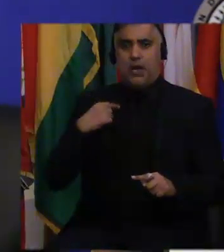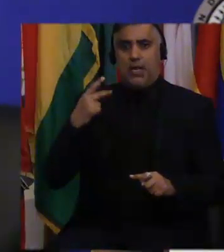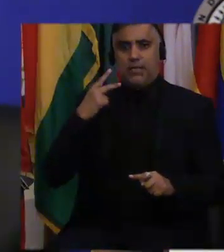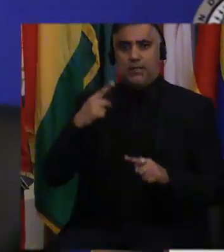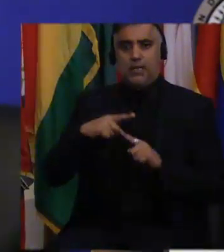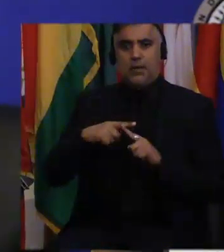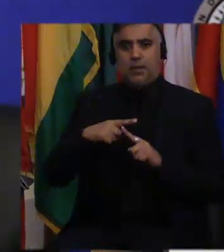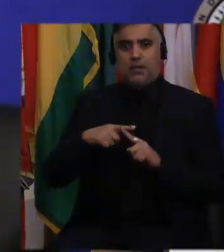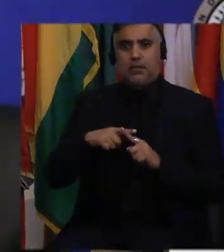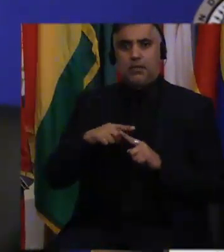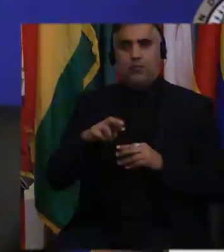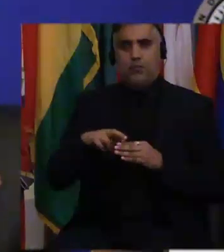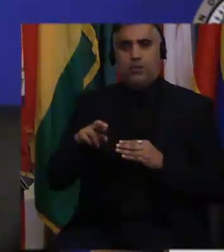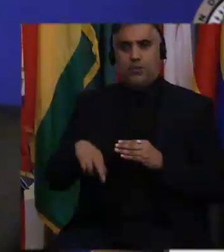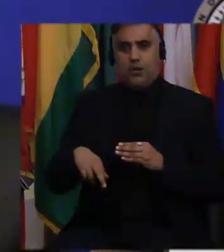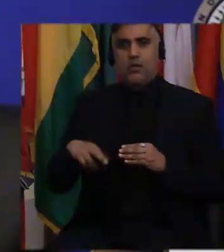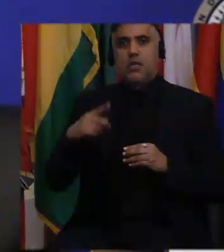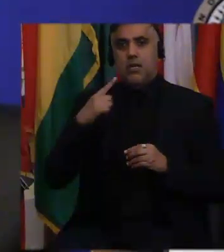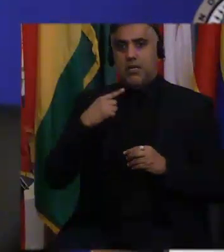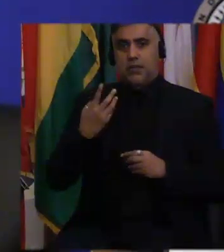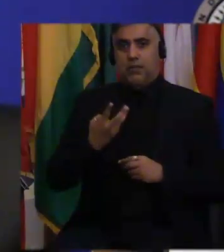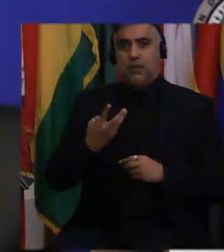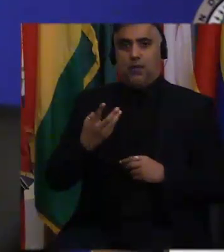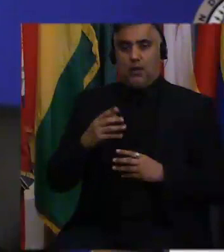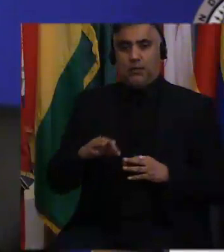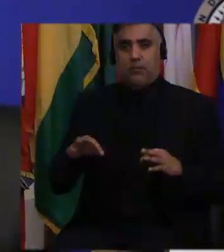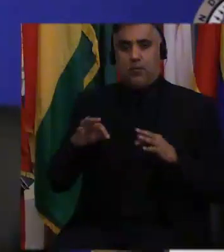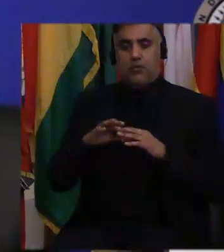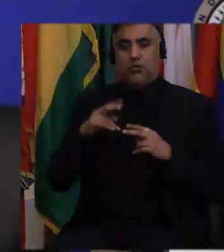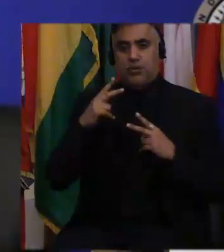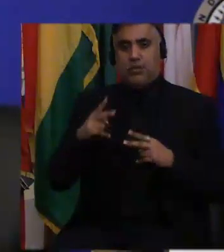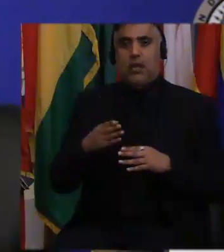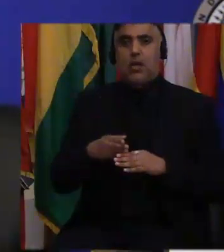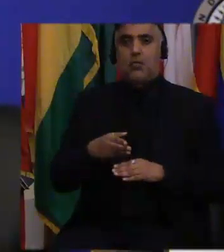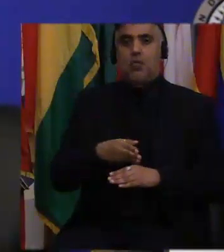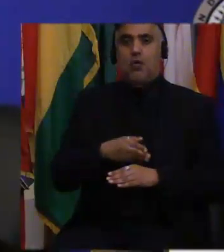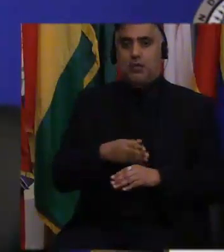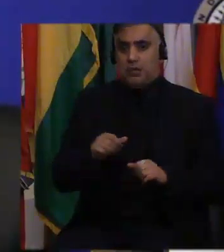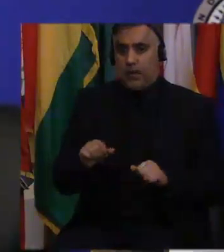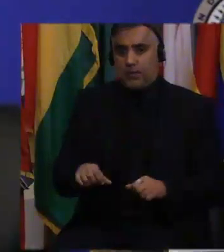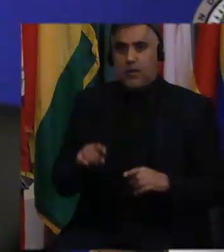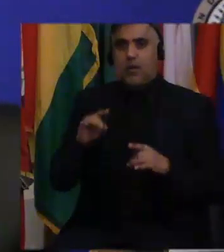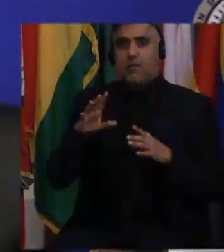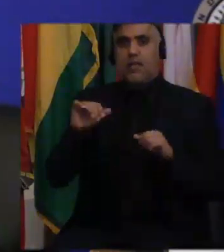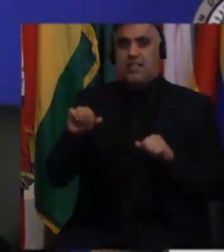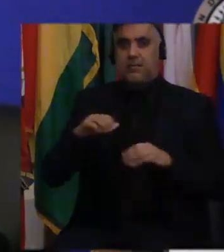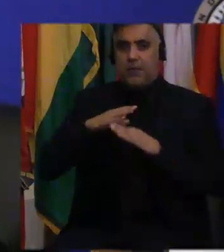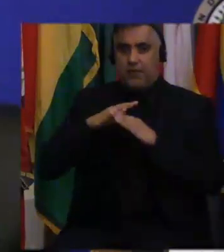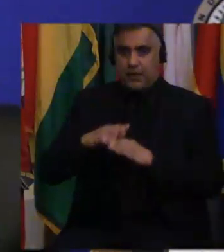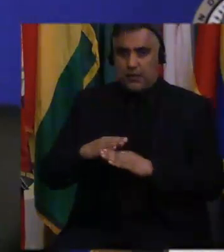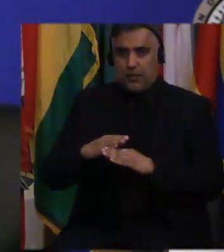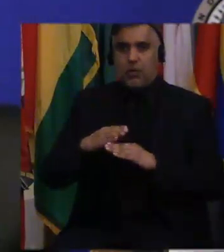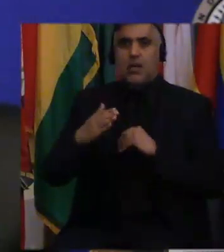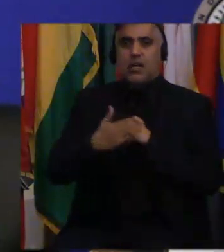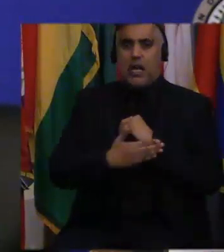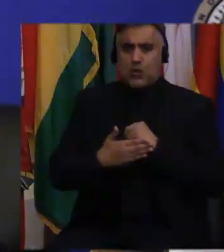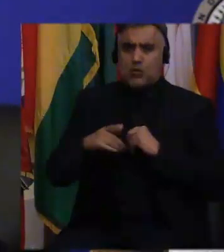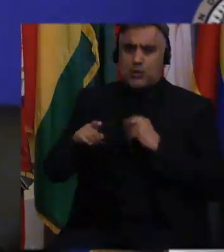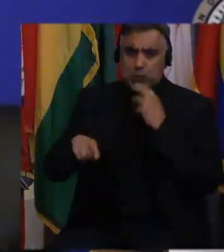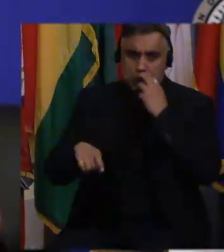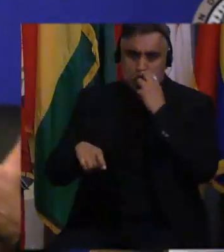seeing positive results. It is for all of us important to see that progress is possible, violence is preventable. Countries